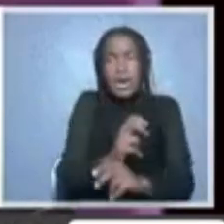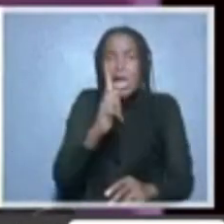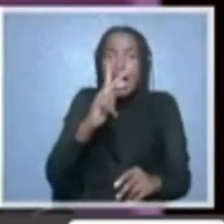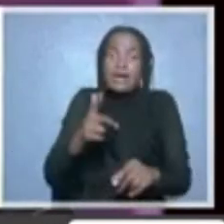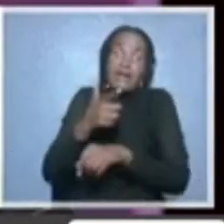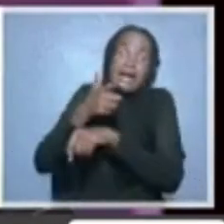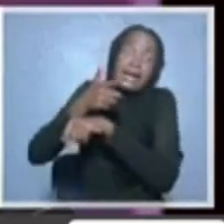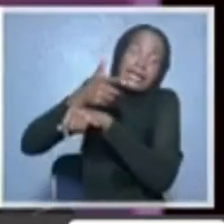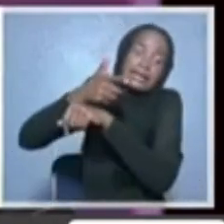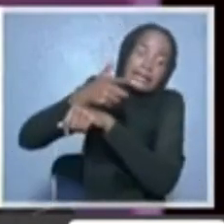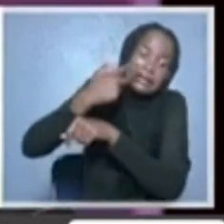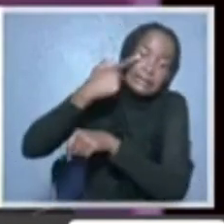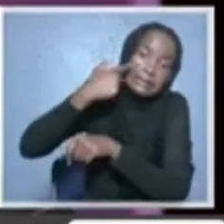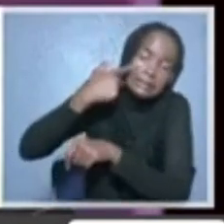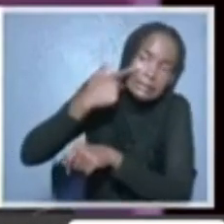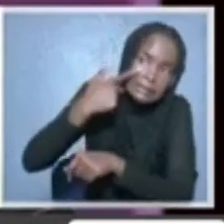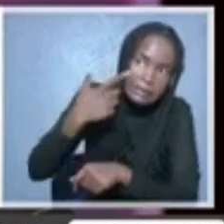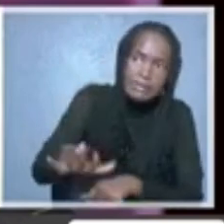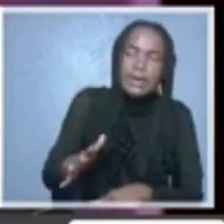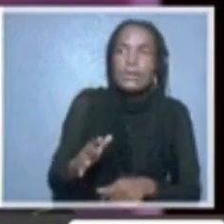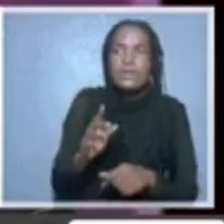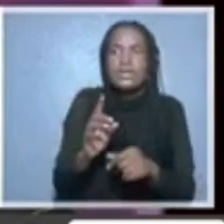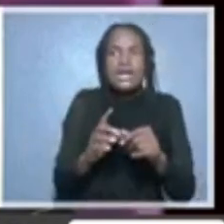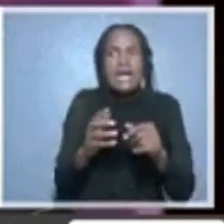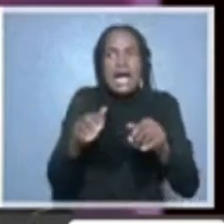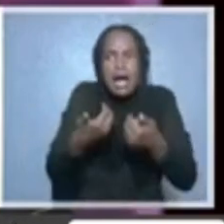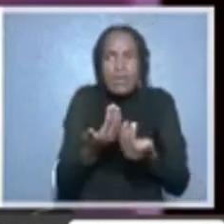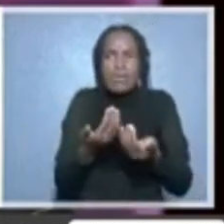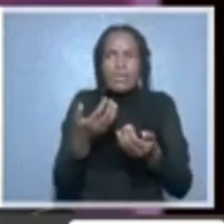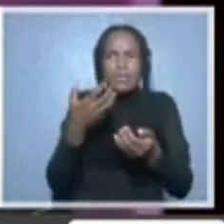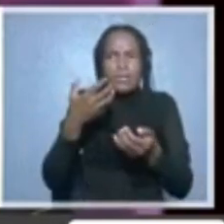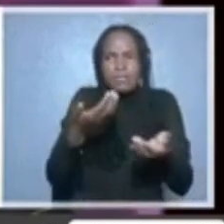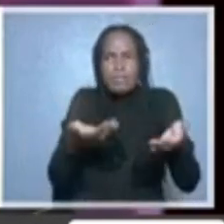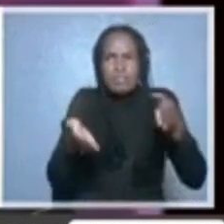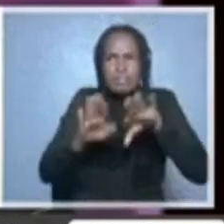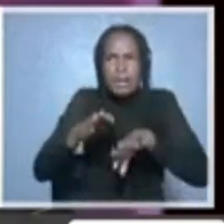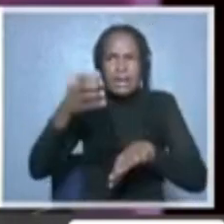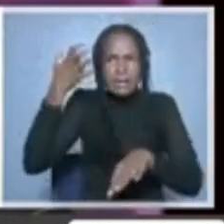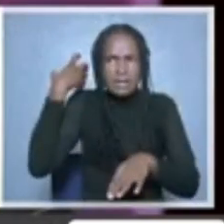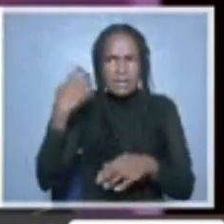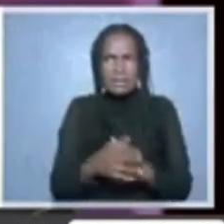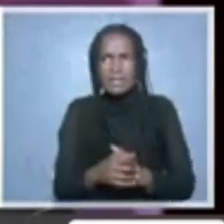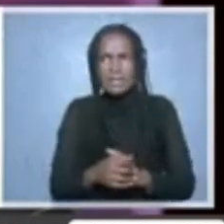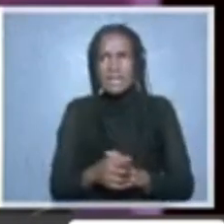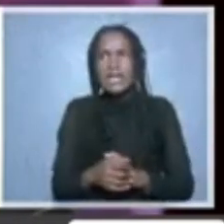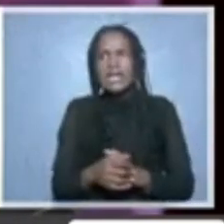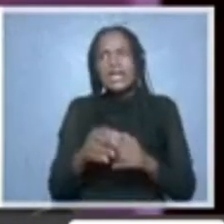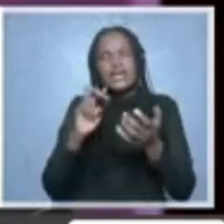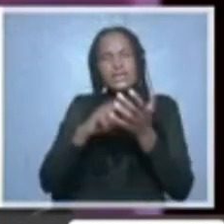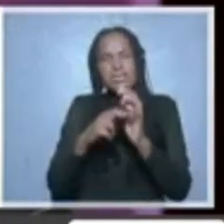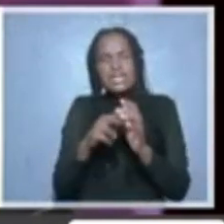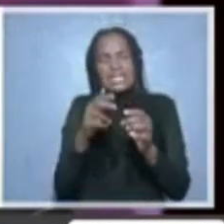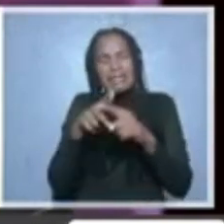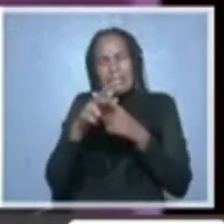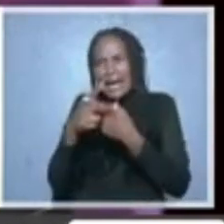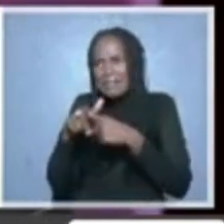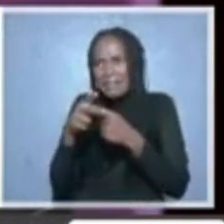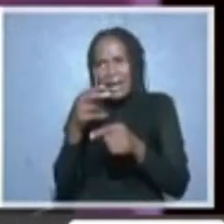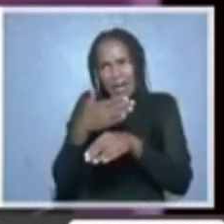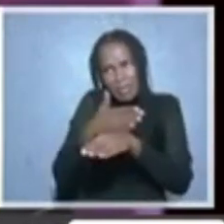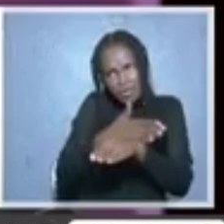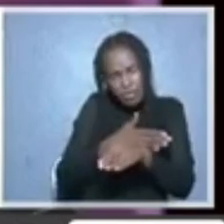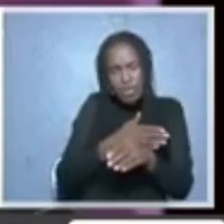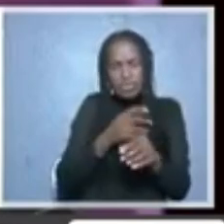happening. So we have already worked out with our technical partners to make sure that our connectivity from